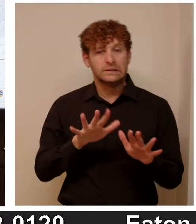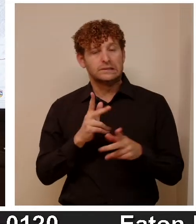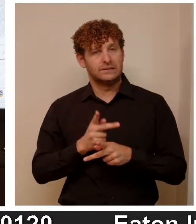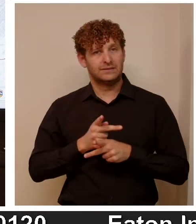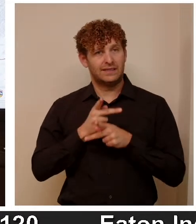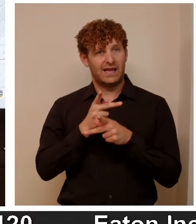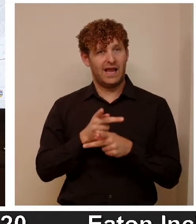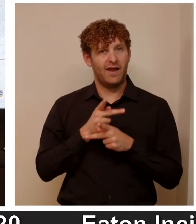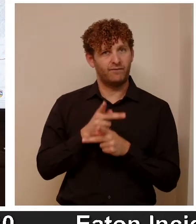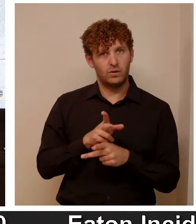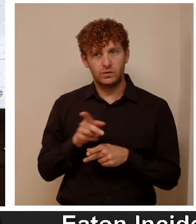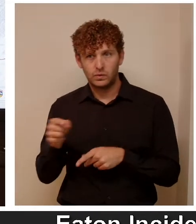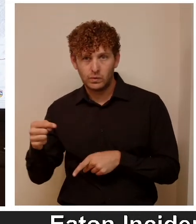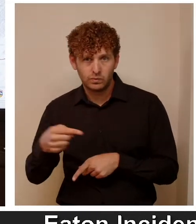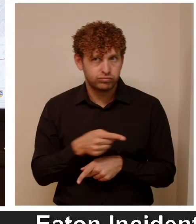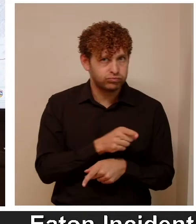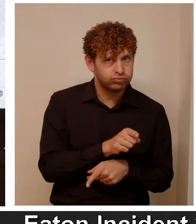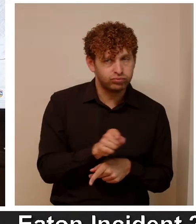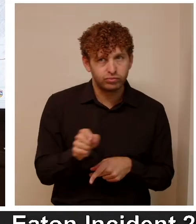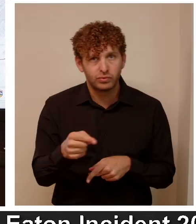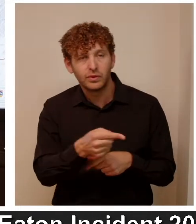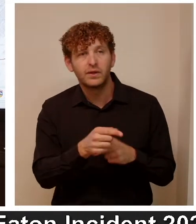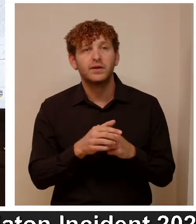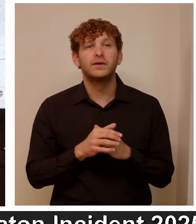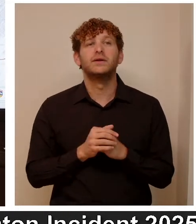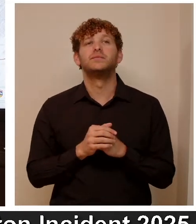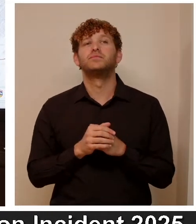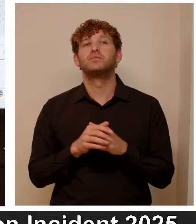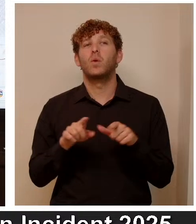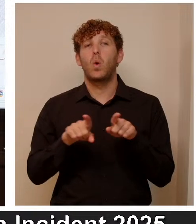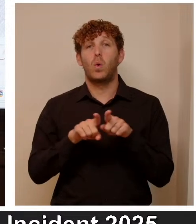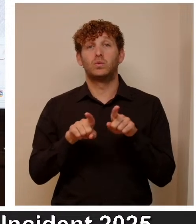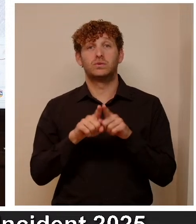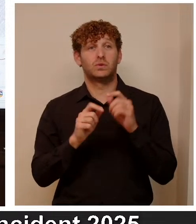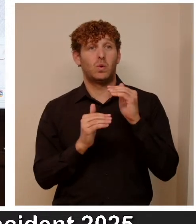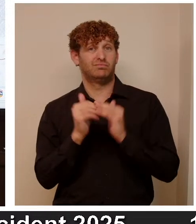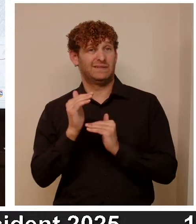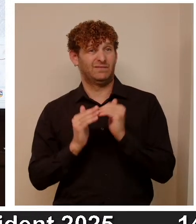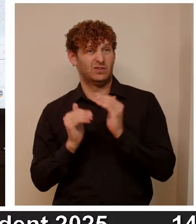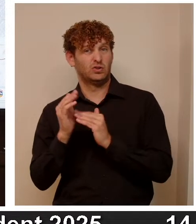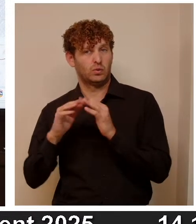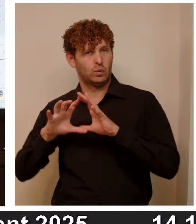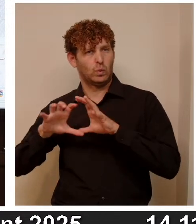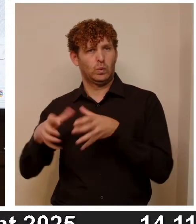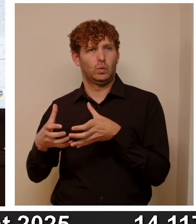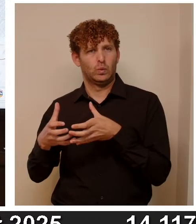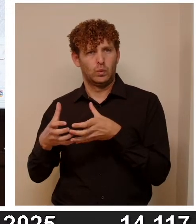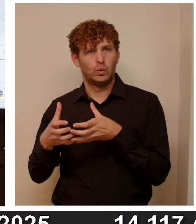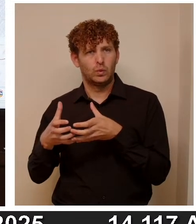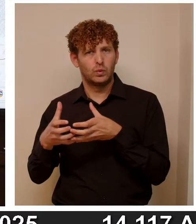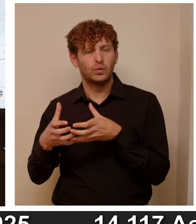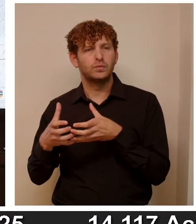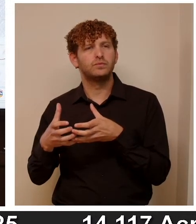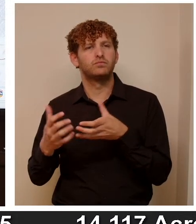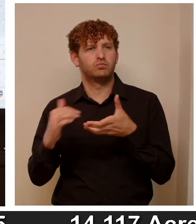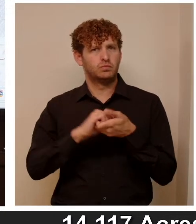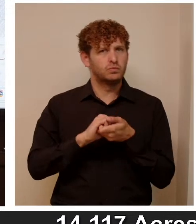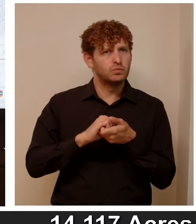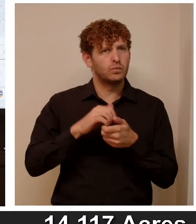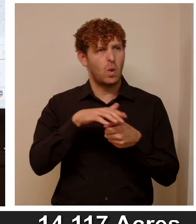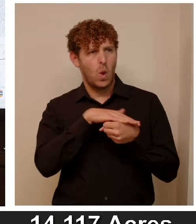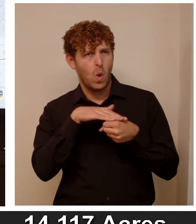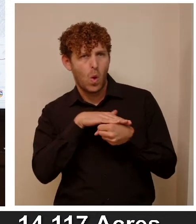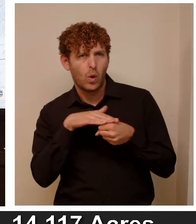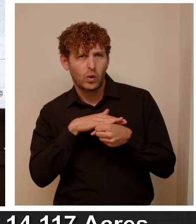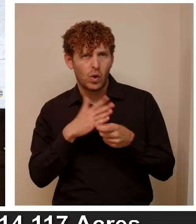We currently also have the infrastructure branch working with the local cooperators, trying to improve and help in any roadway